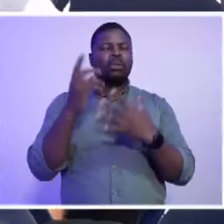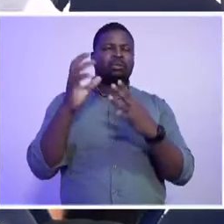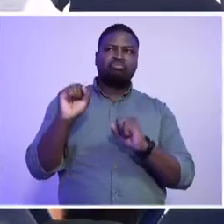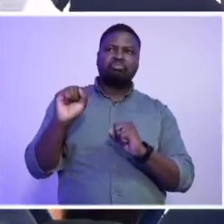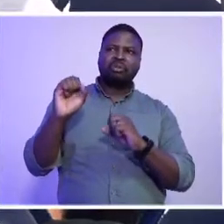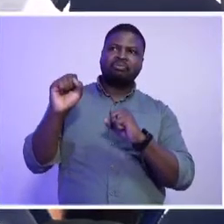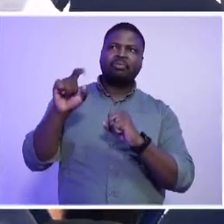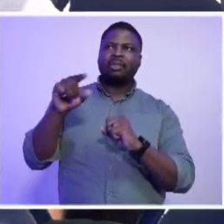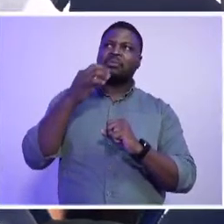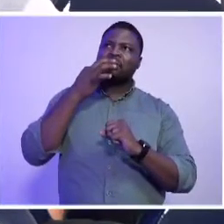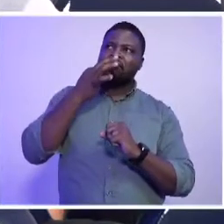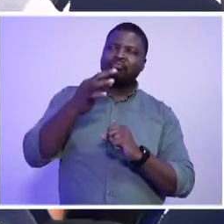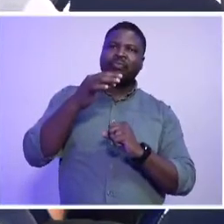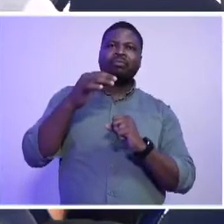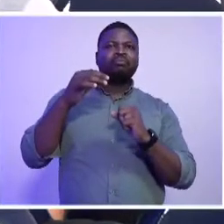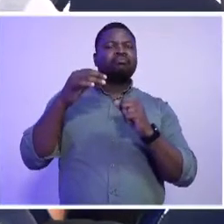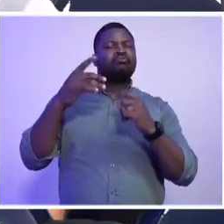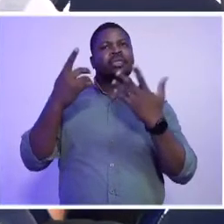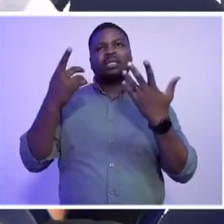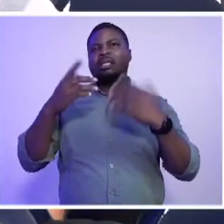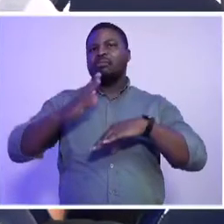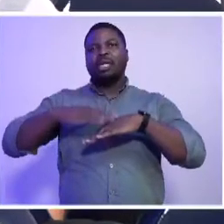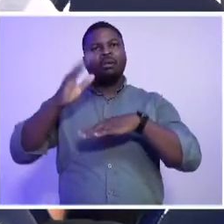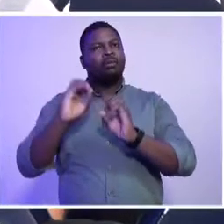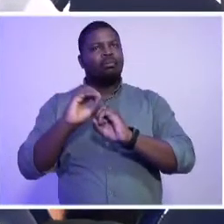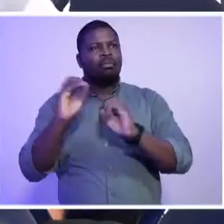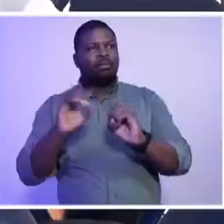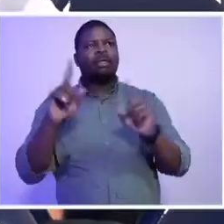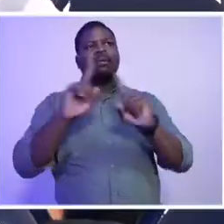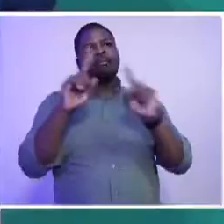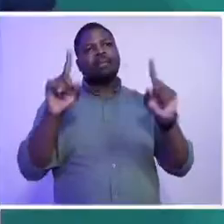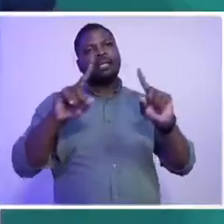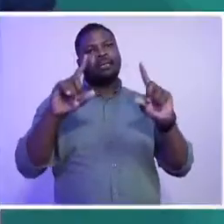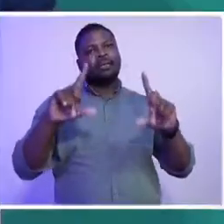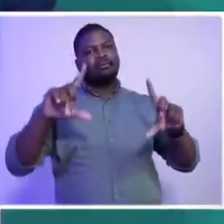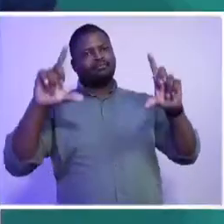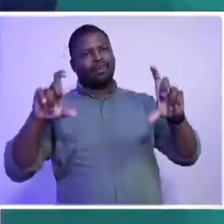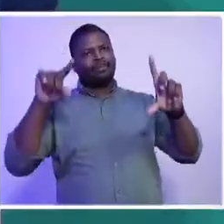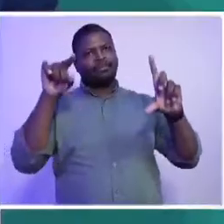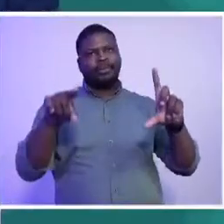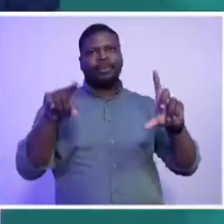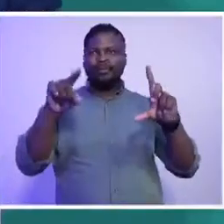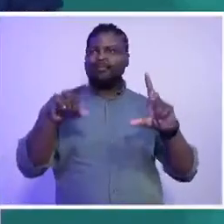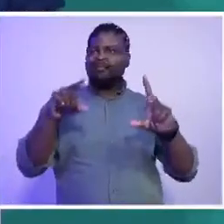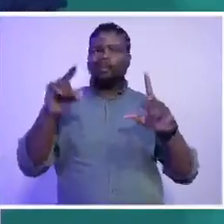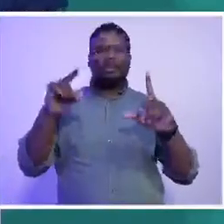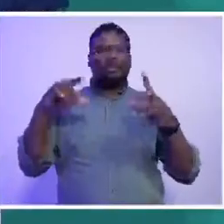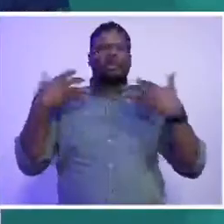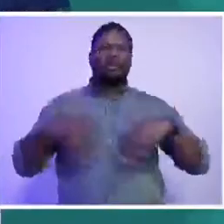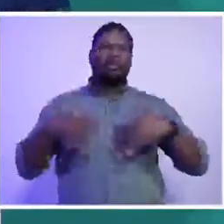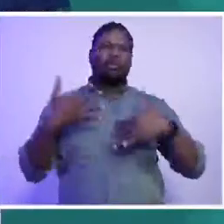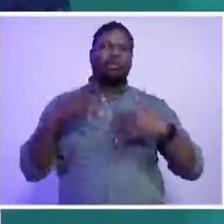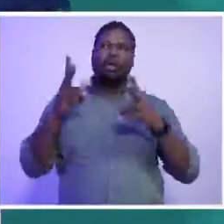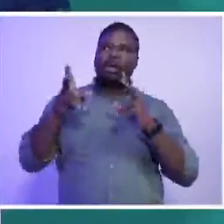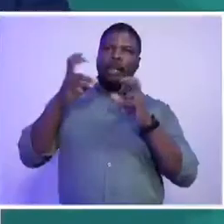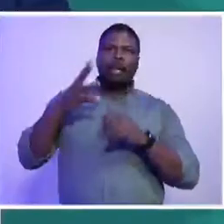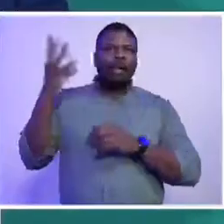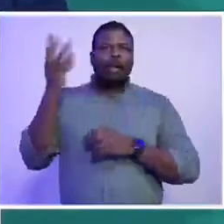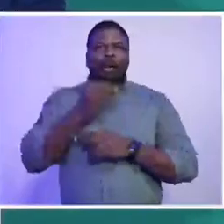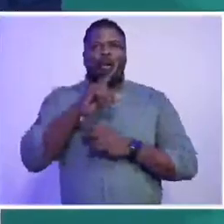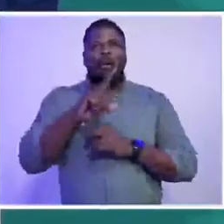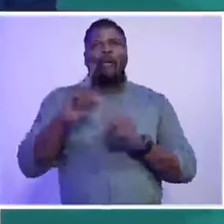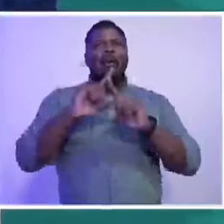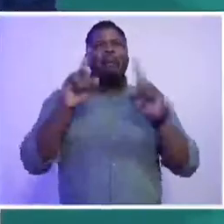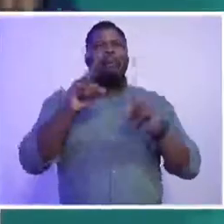it. They say a picture is worth a thousand words. And I think maybe we